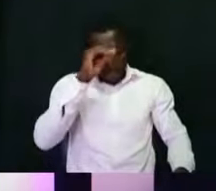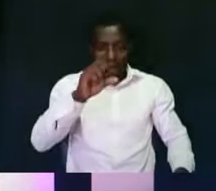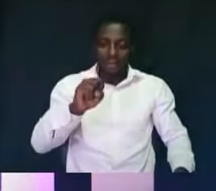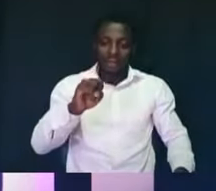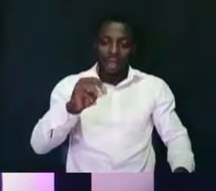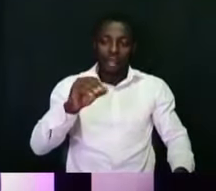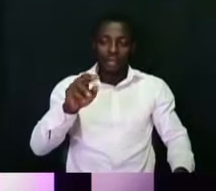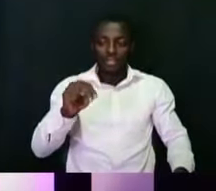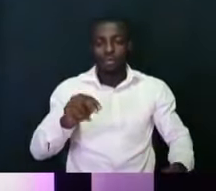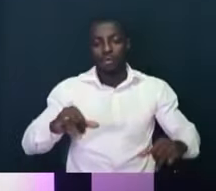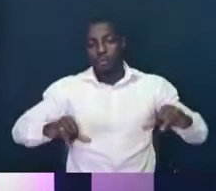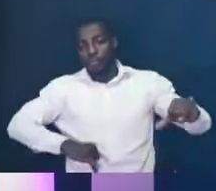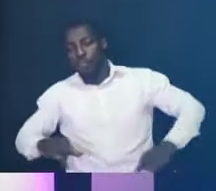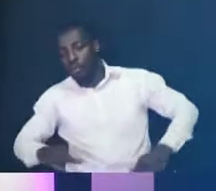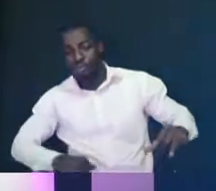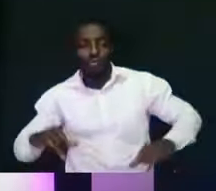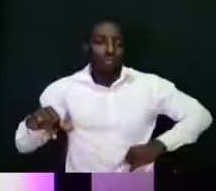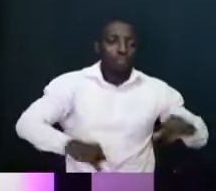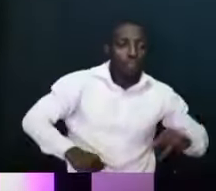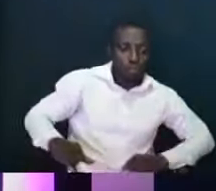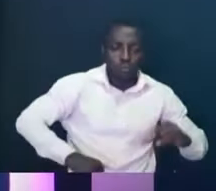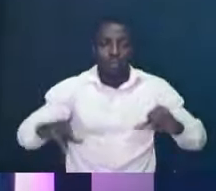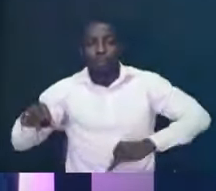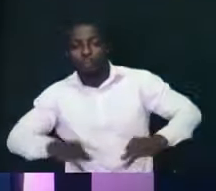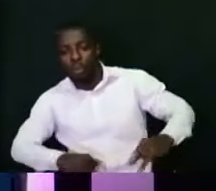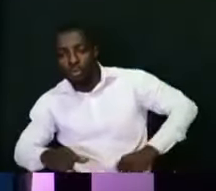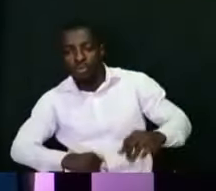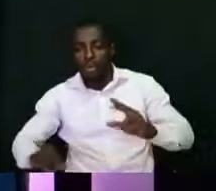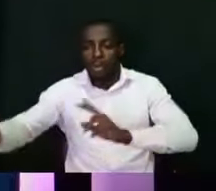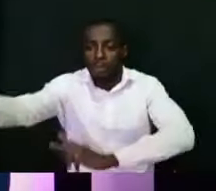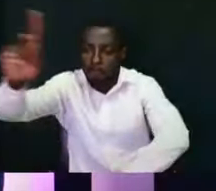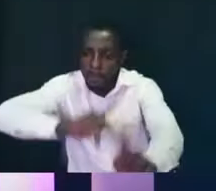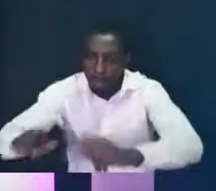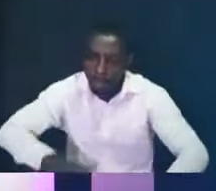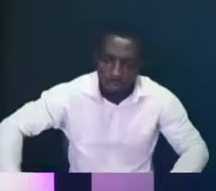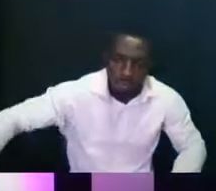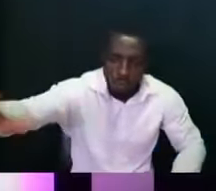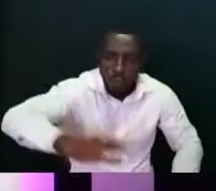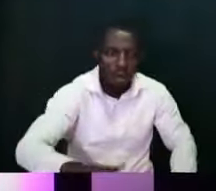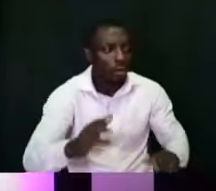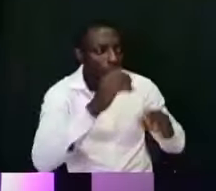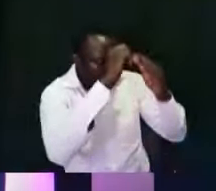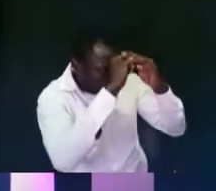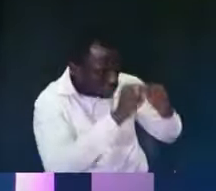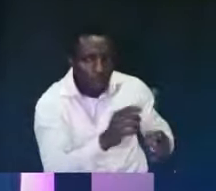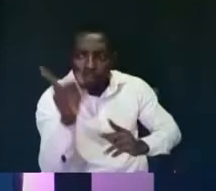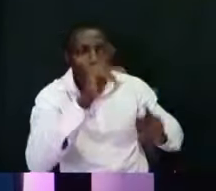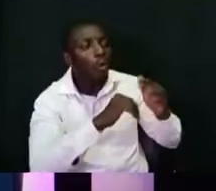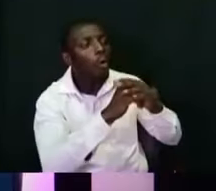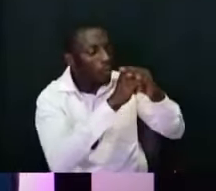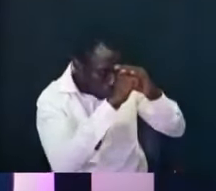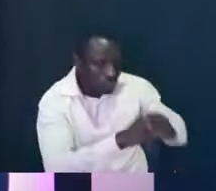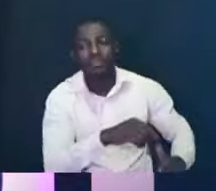odini wa dance say oyo nipa oye kesi. And all the people, both high and low, gave him the attention and exclaimed.